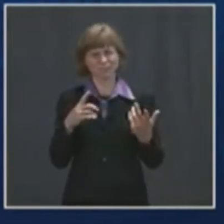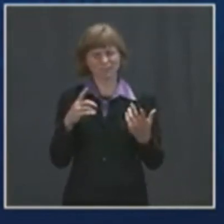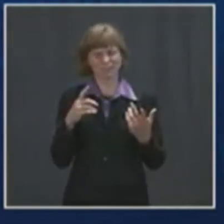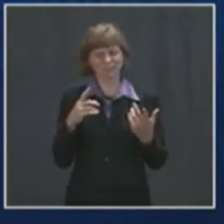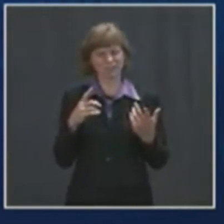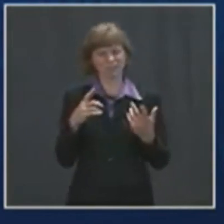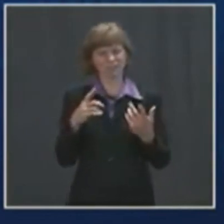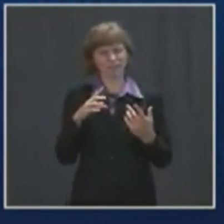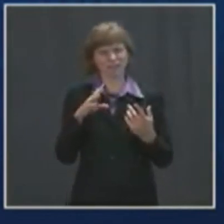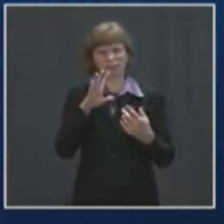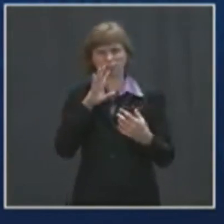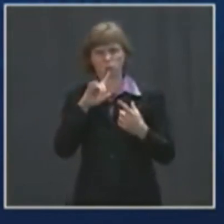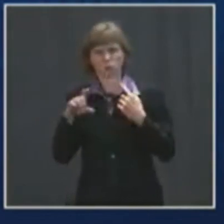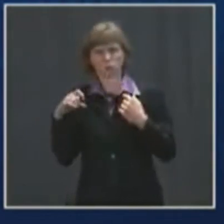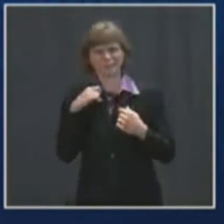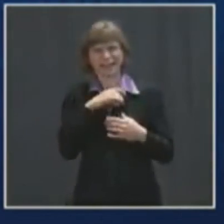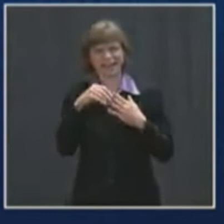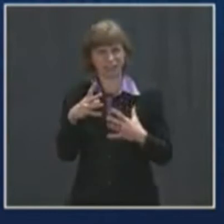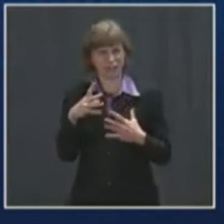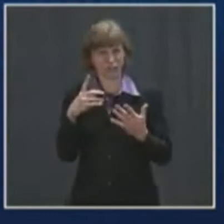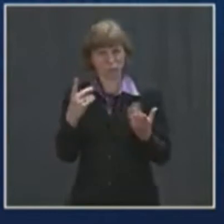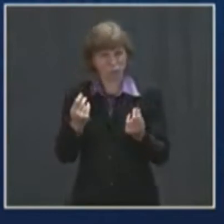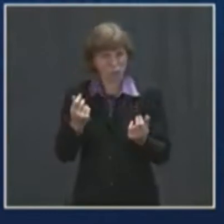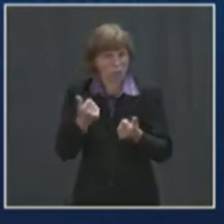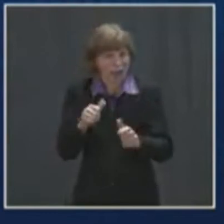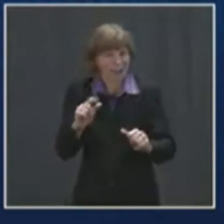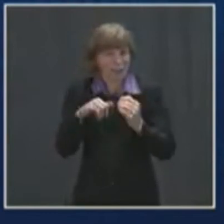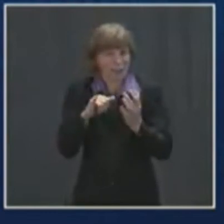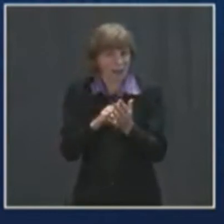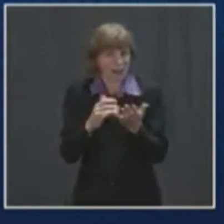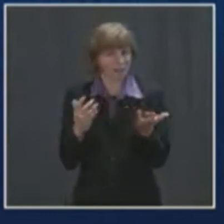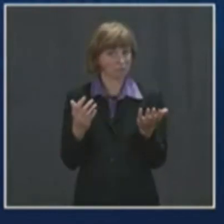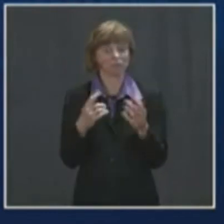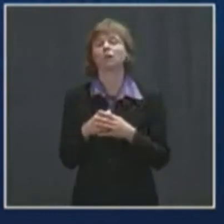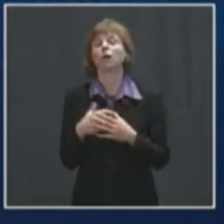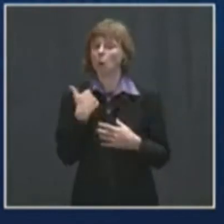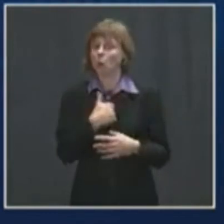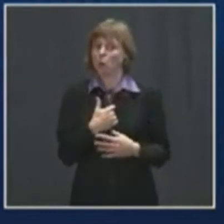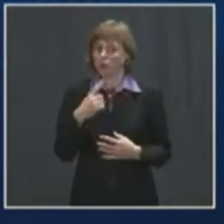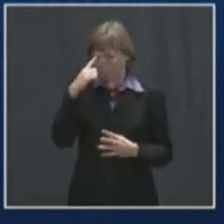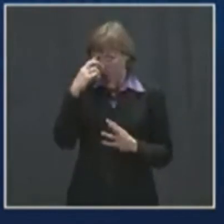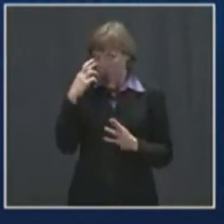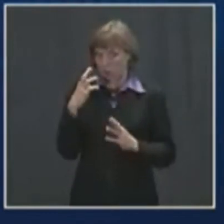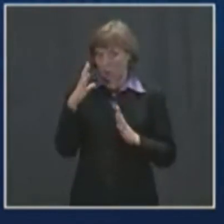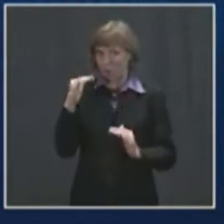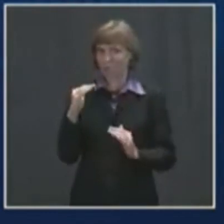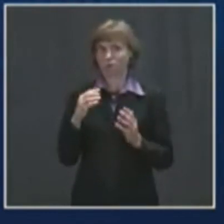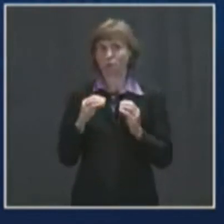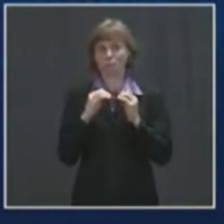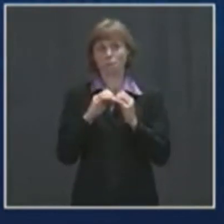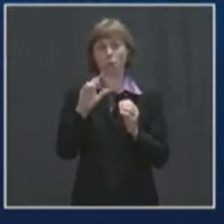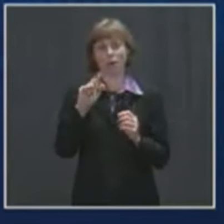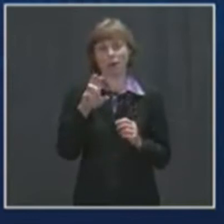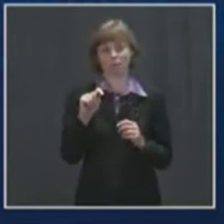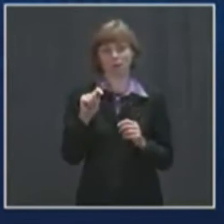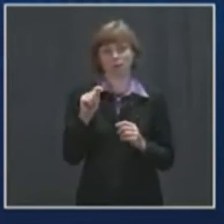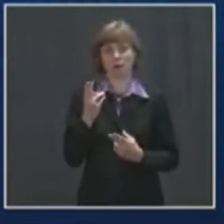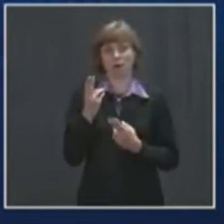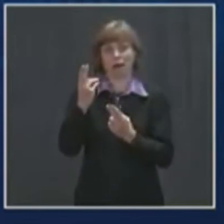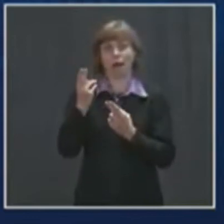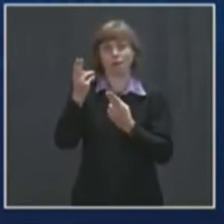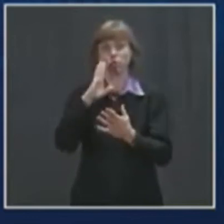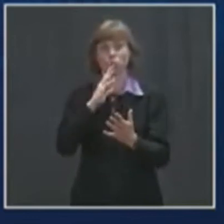anything that can be done? Well, we are certainly hopeful that more of our cabinet nominees can move forward. We have seen a number of them move